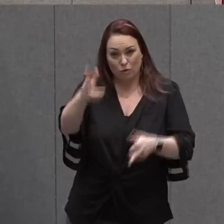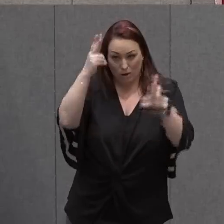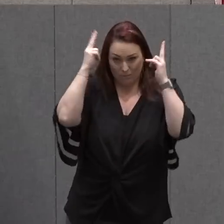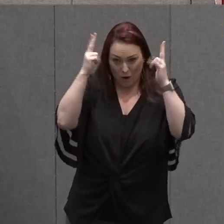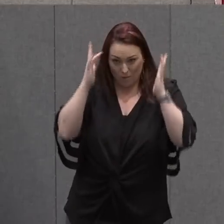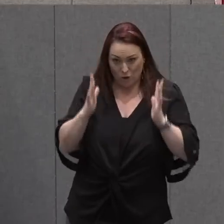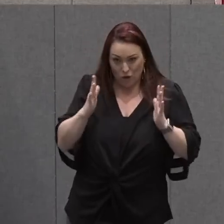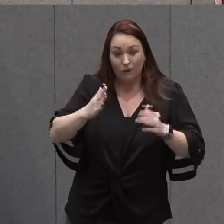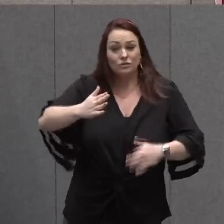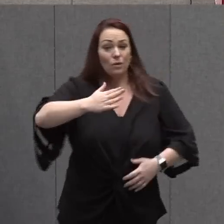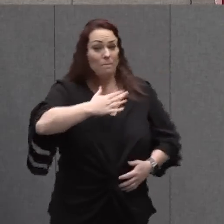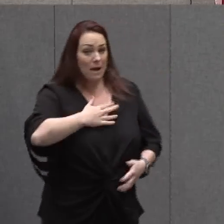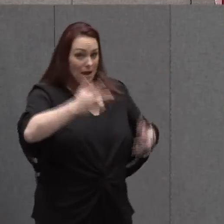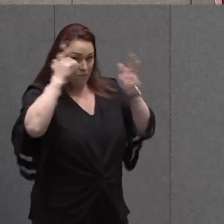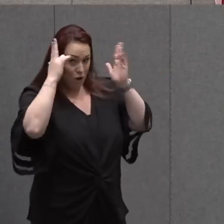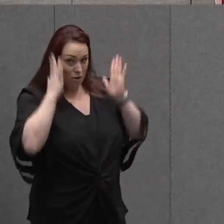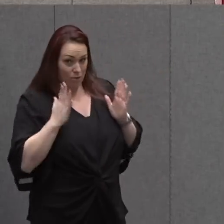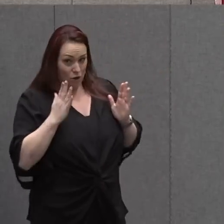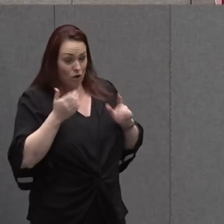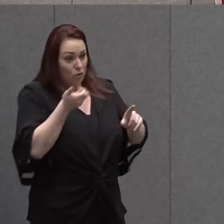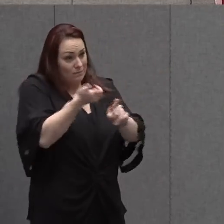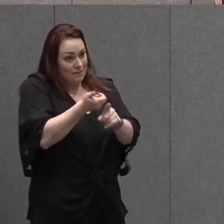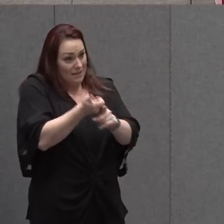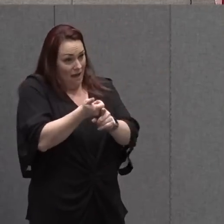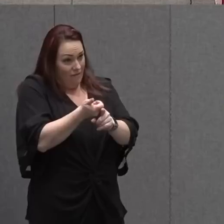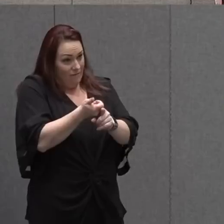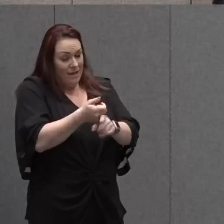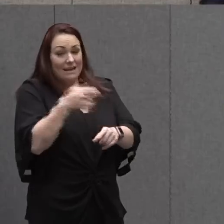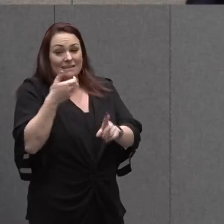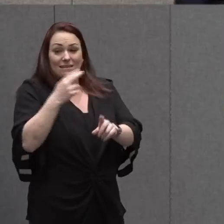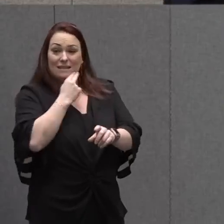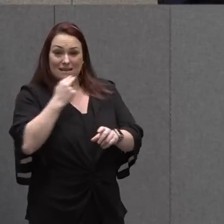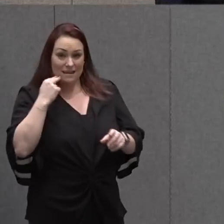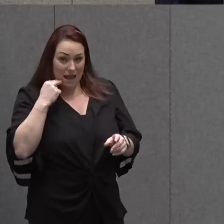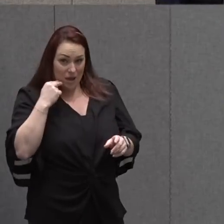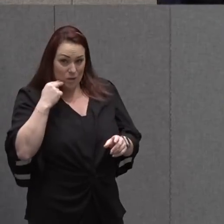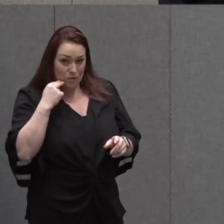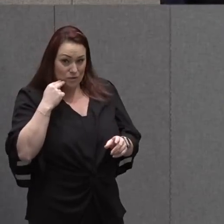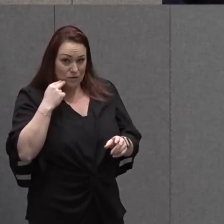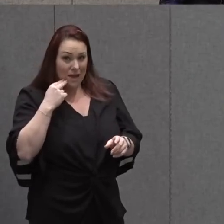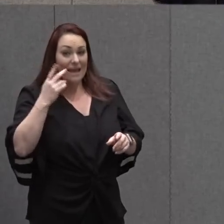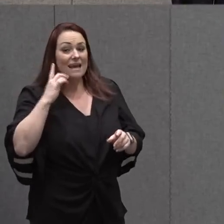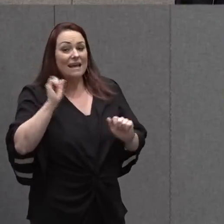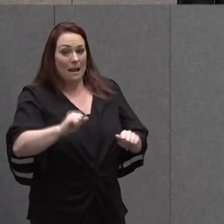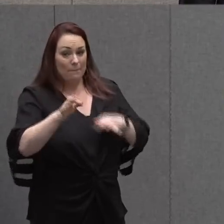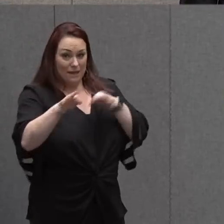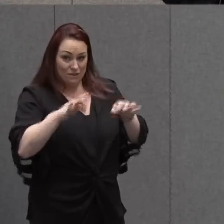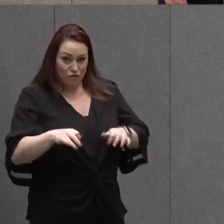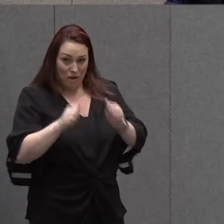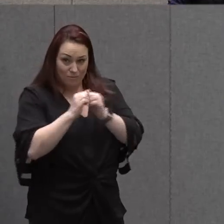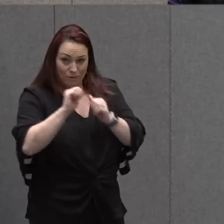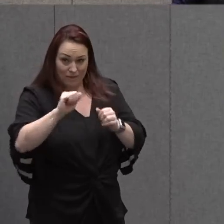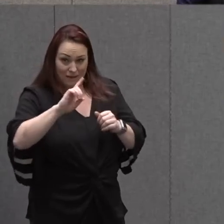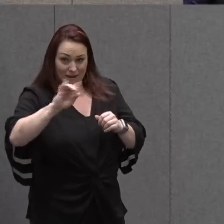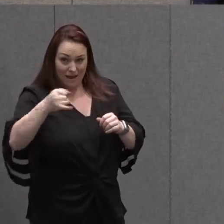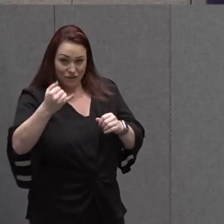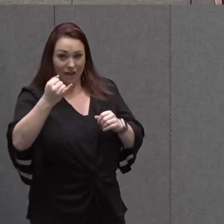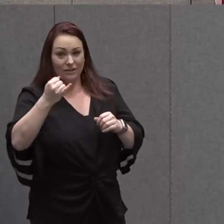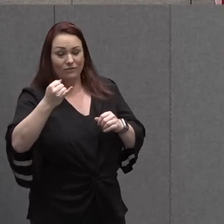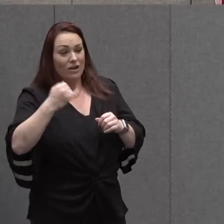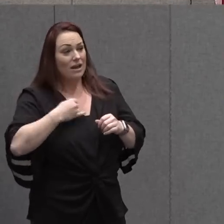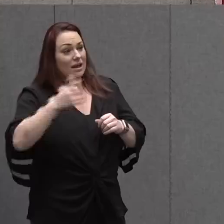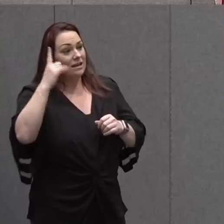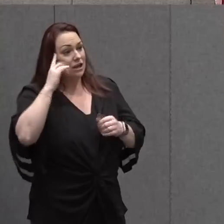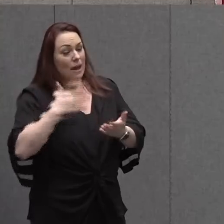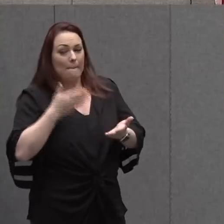is described by the adjective, and he could be the butchery barber. Right? If your barber is a butcher, if you